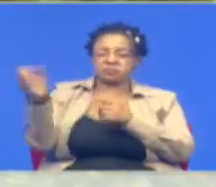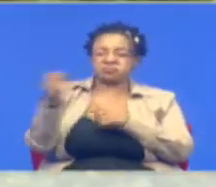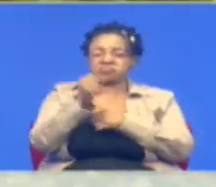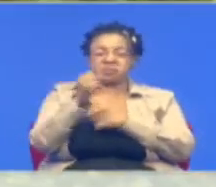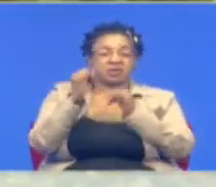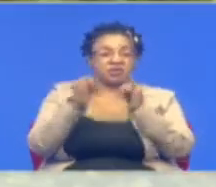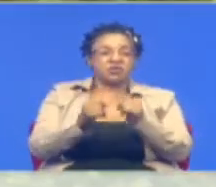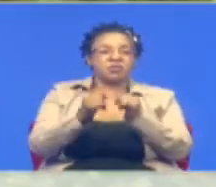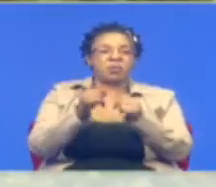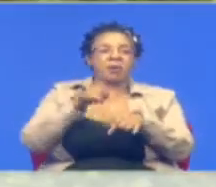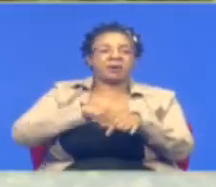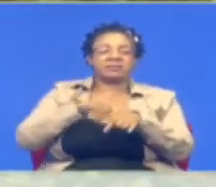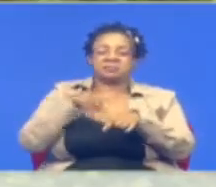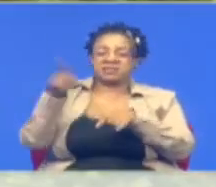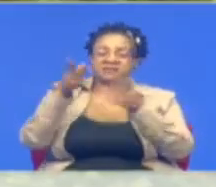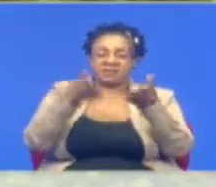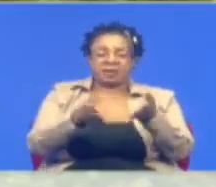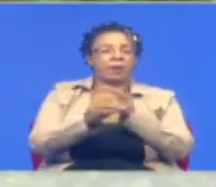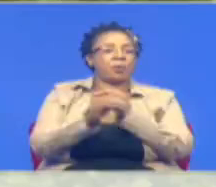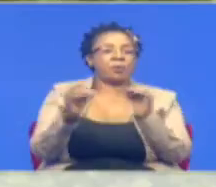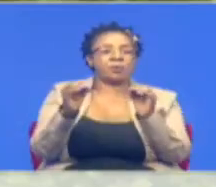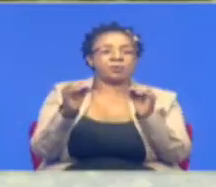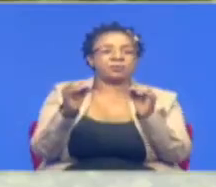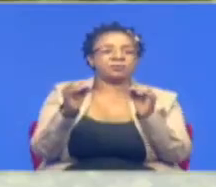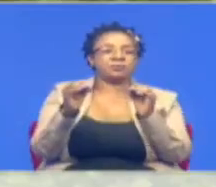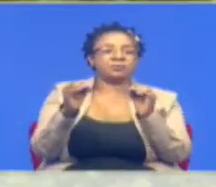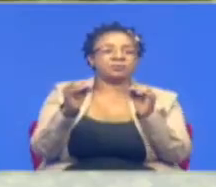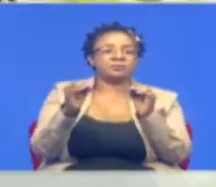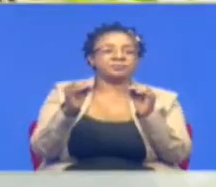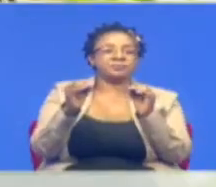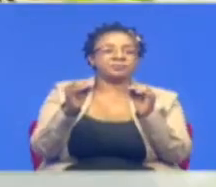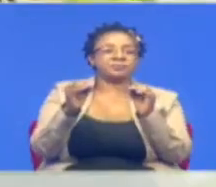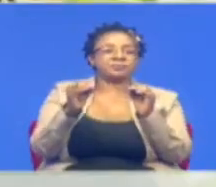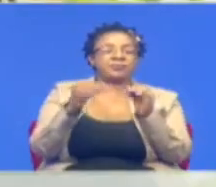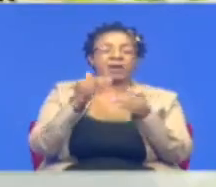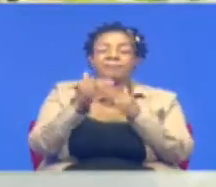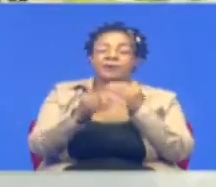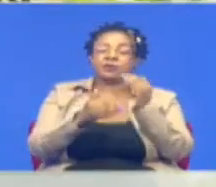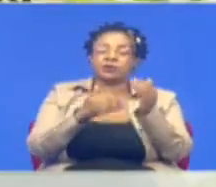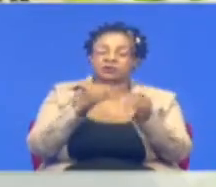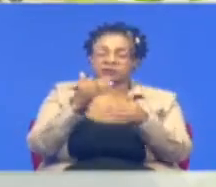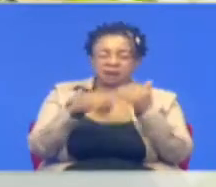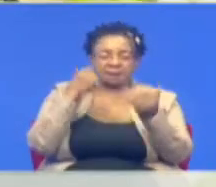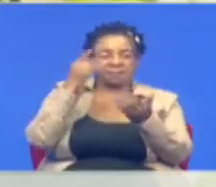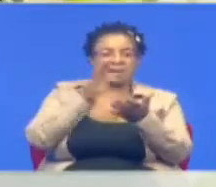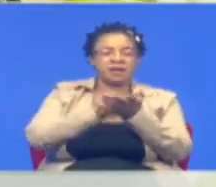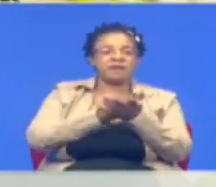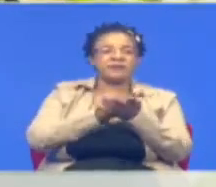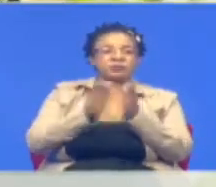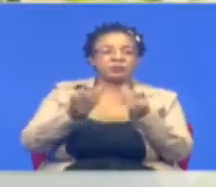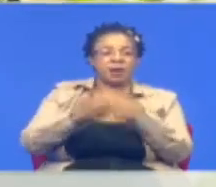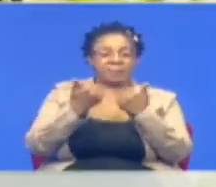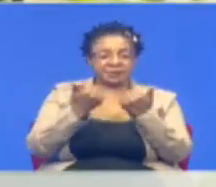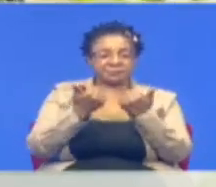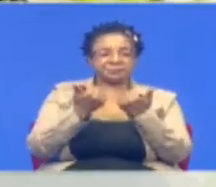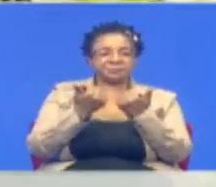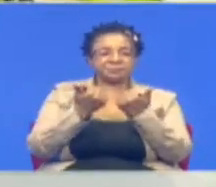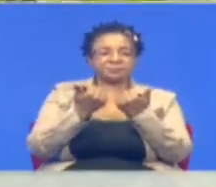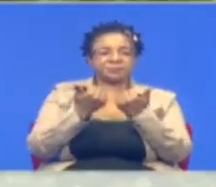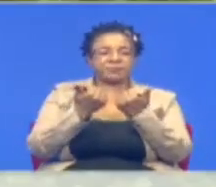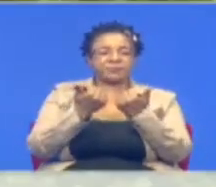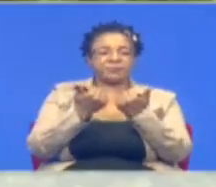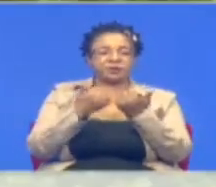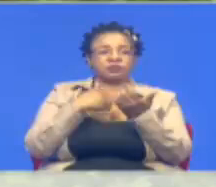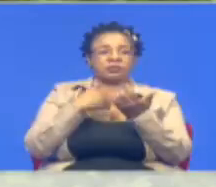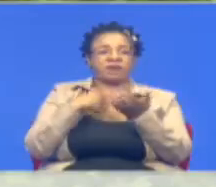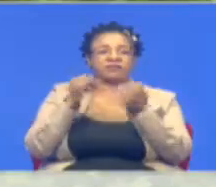the cardinal is still there. And what the process now, I believe, is going to happen is to get a